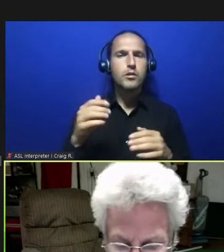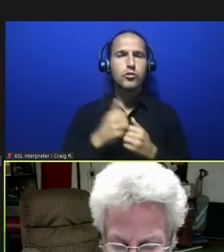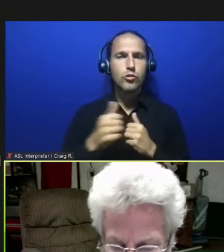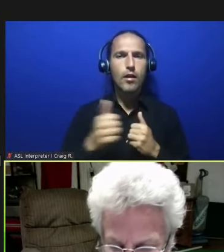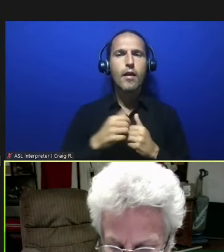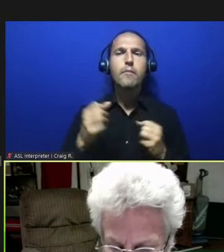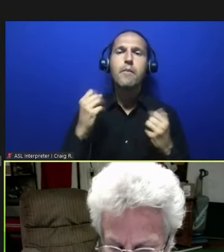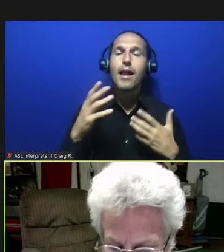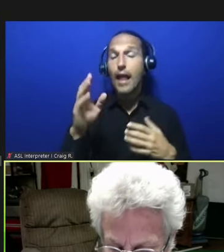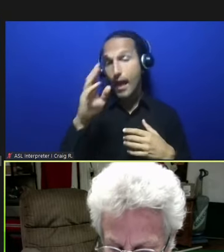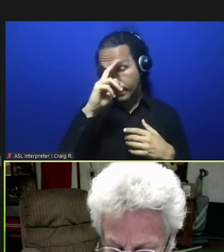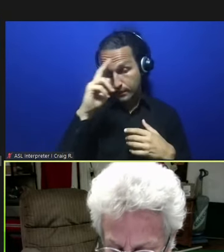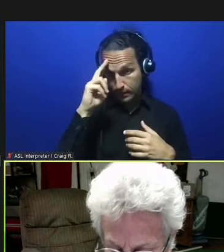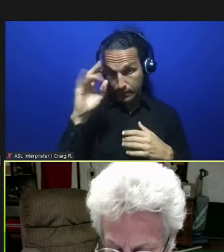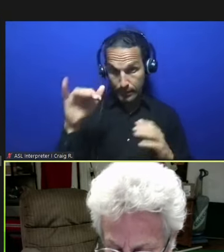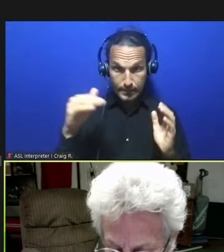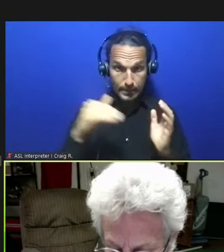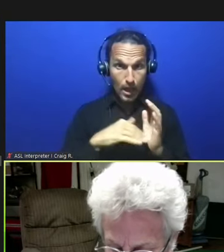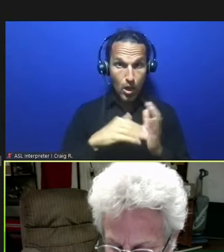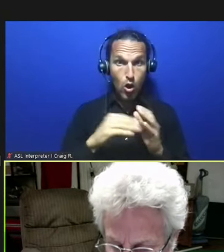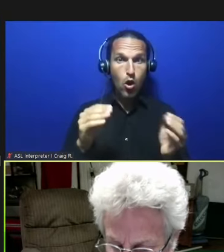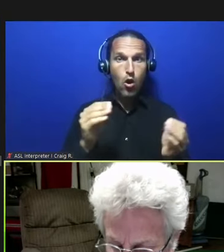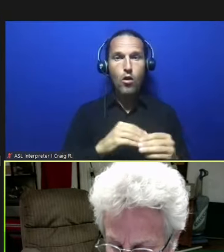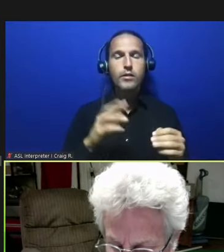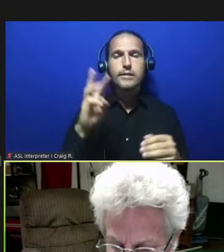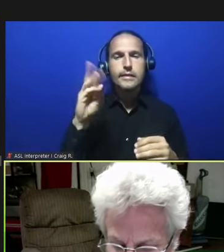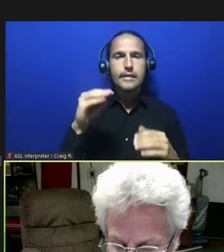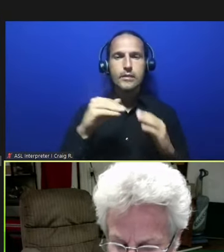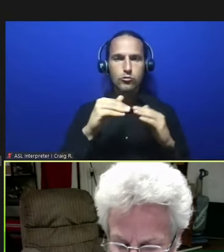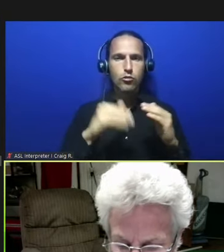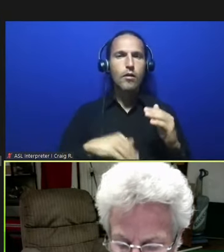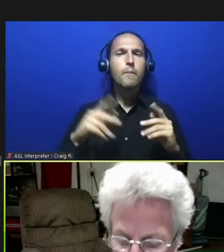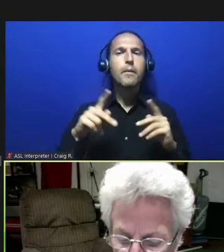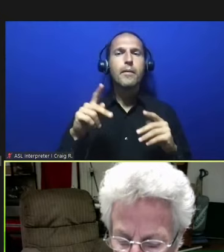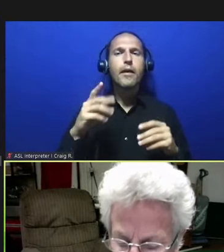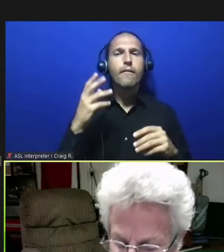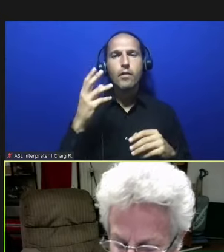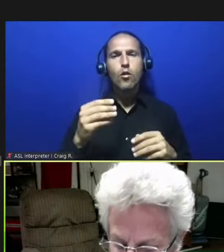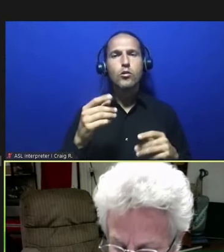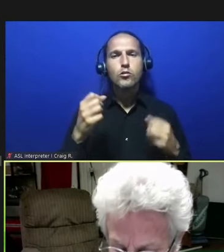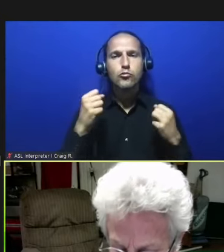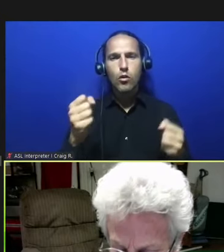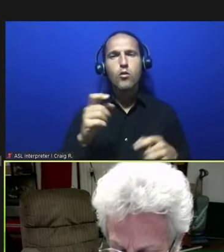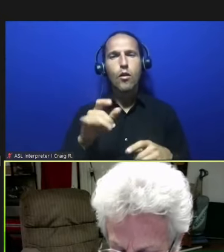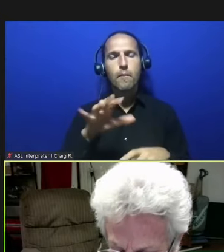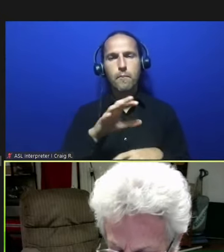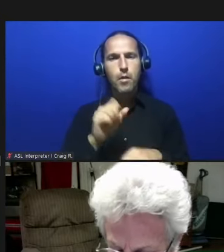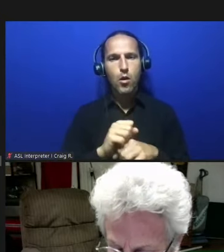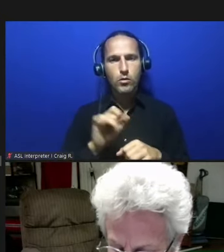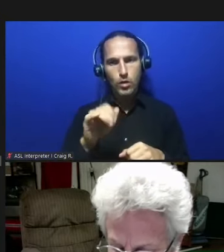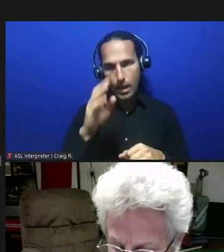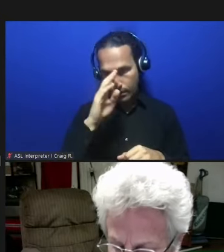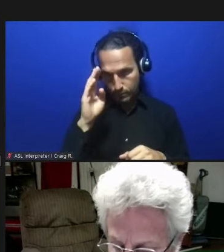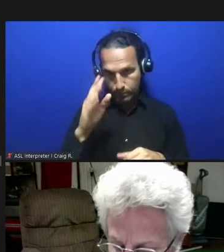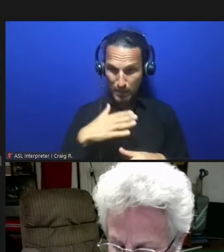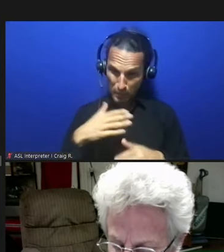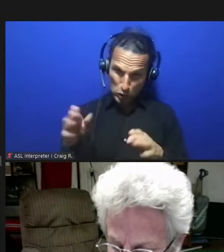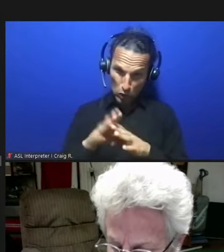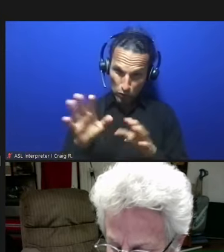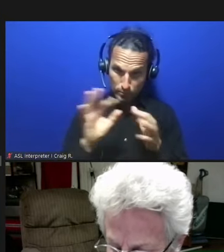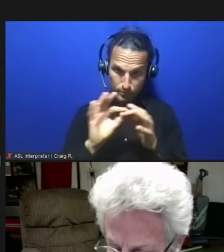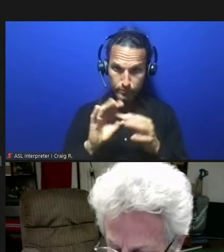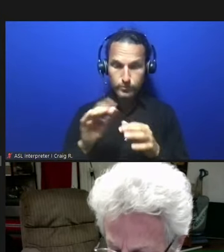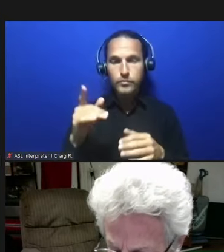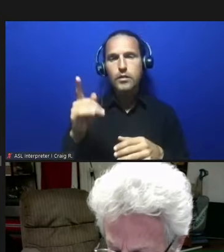Many of the hospitals and doctor's offices are below 60th Street, and people often need to be driven to appointments or to the hospital. Please conclude your remarks. These